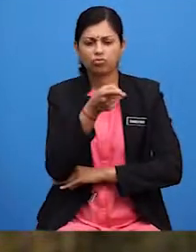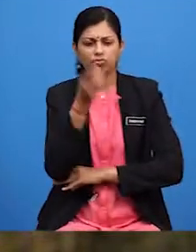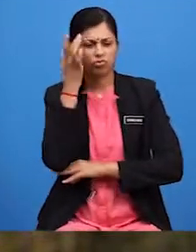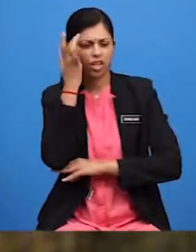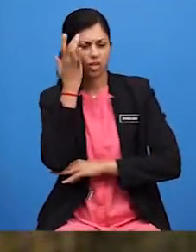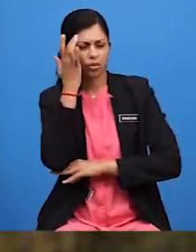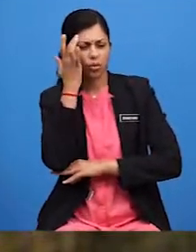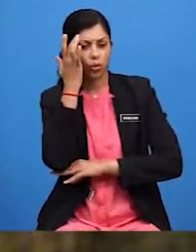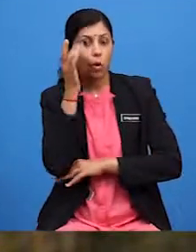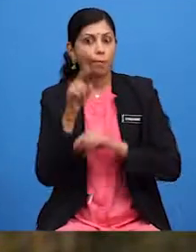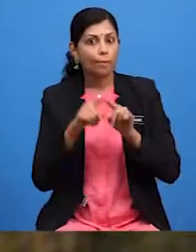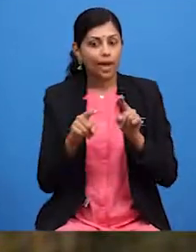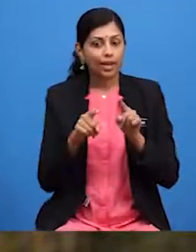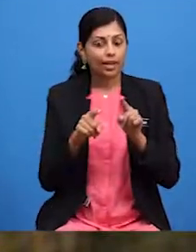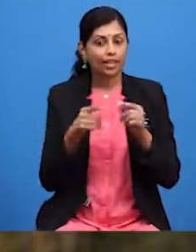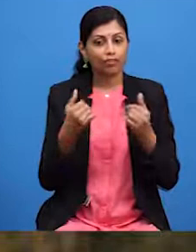by piece.